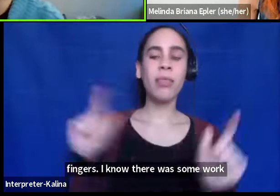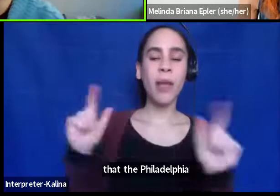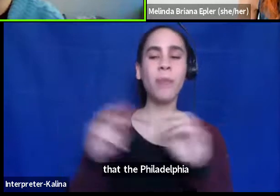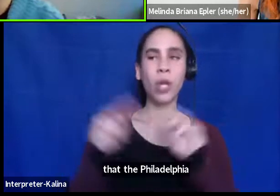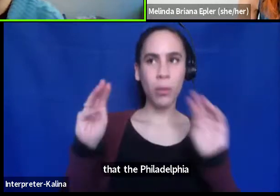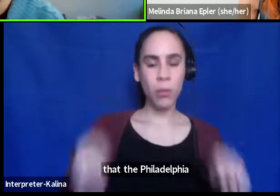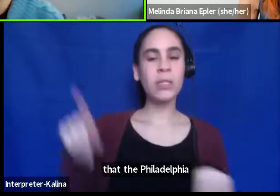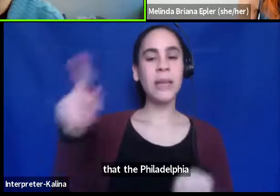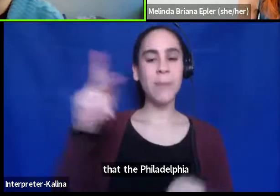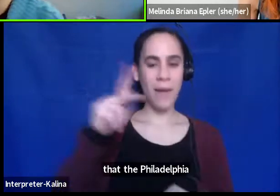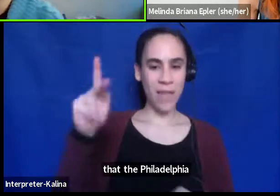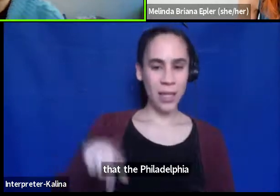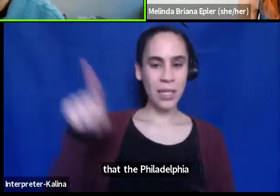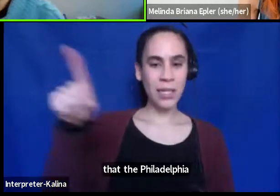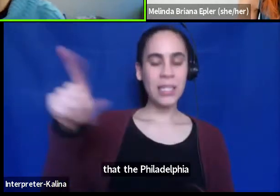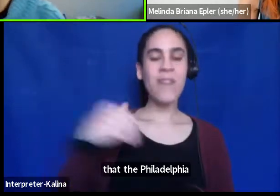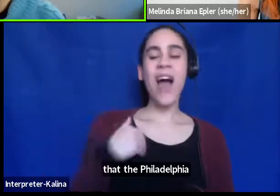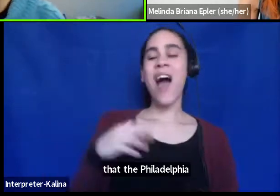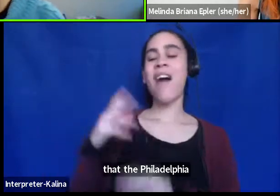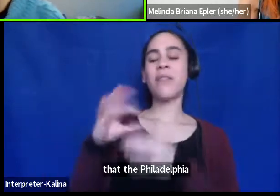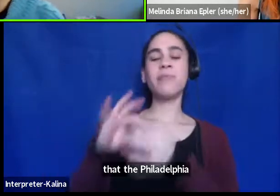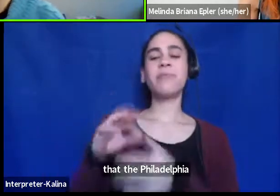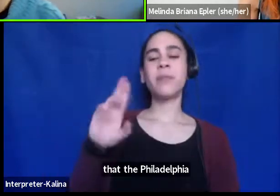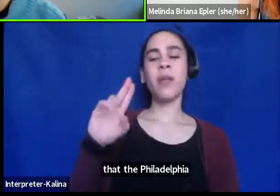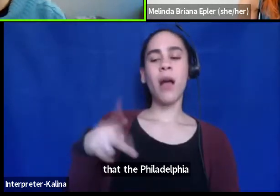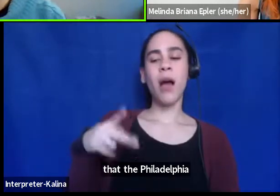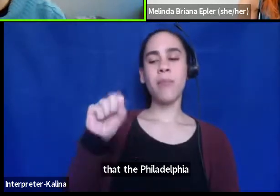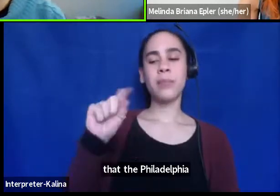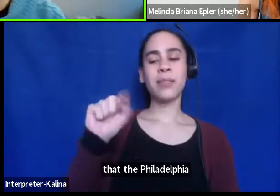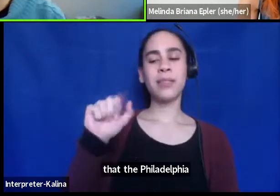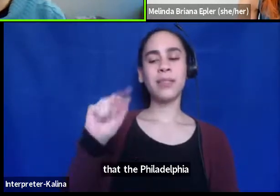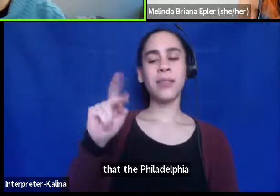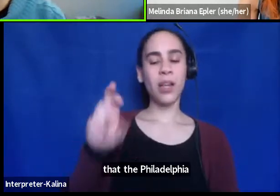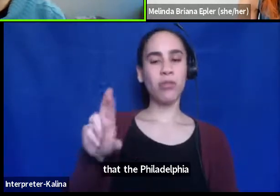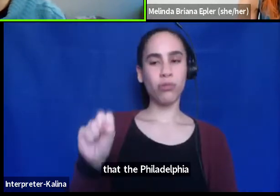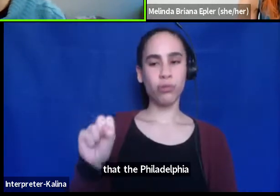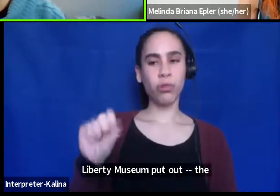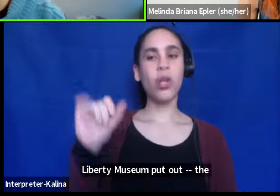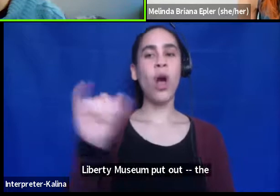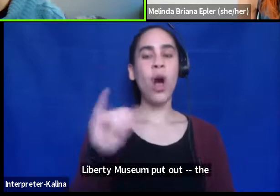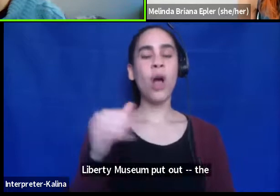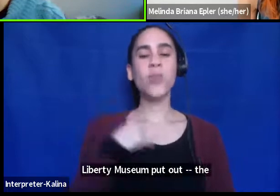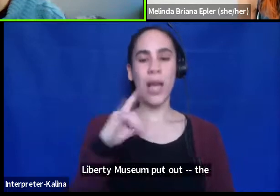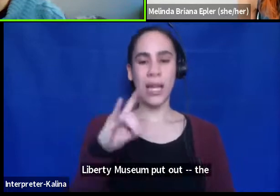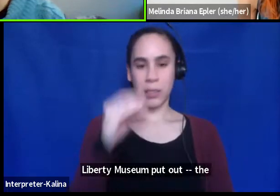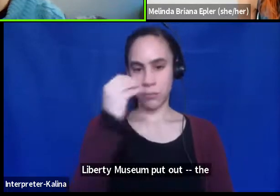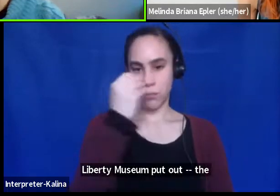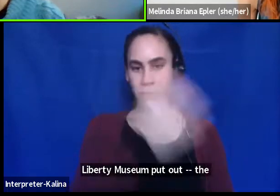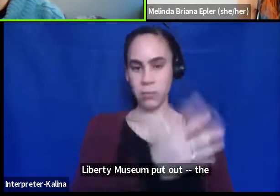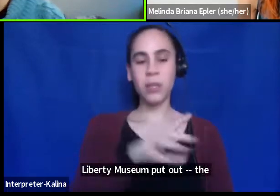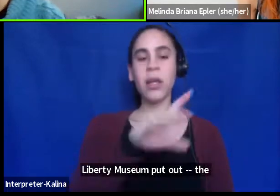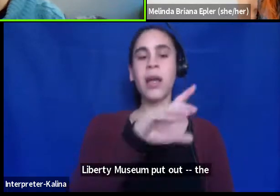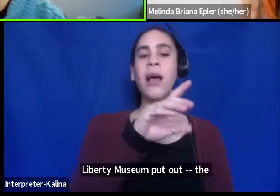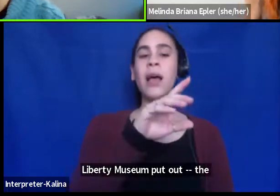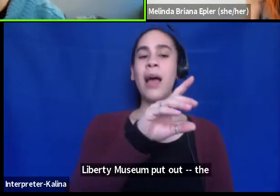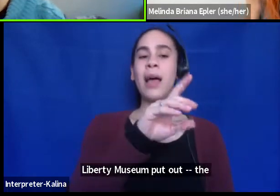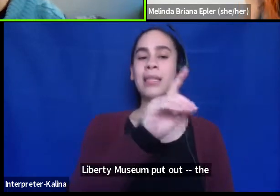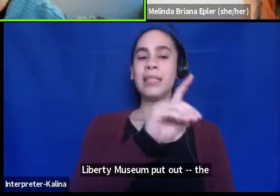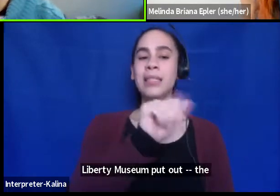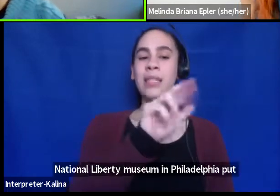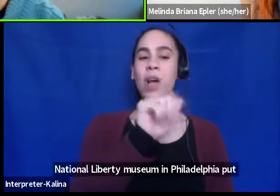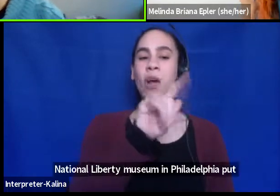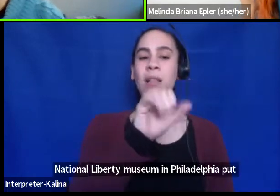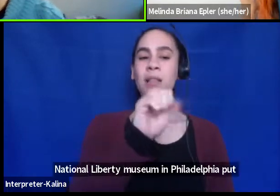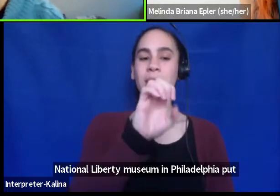about Upstanders, and also I gave my information. It's at Daralyse Lyons, or my email is